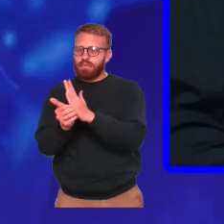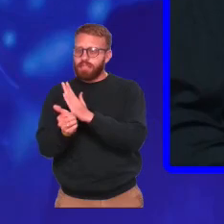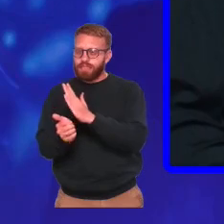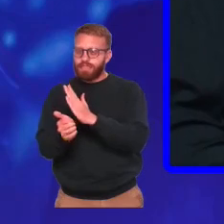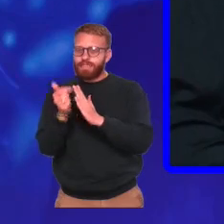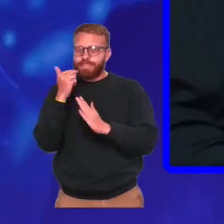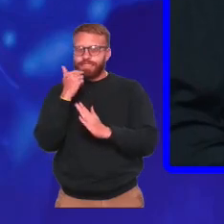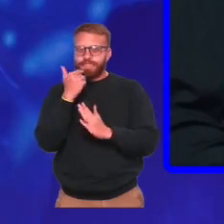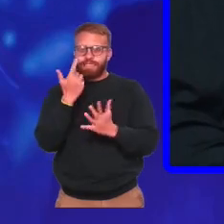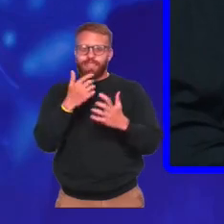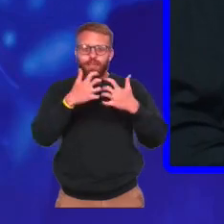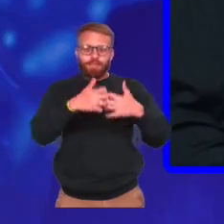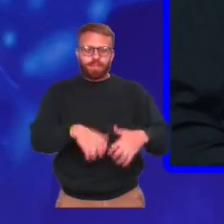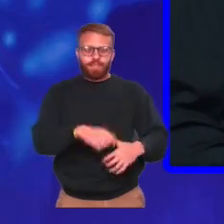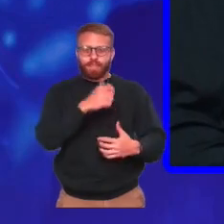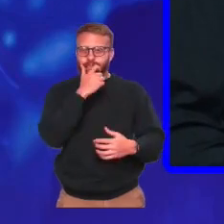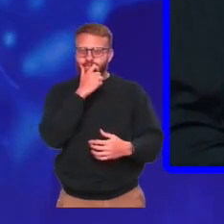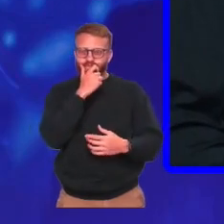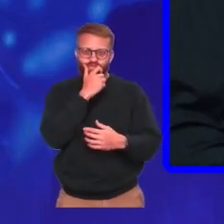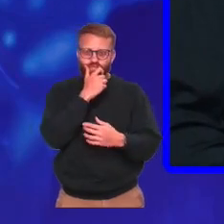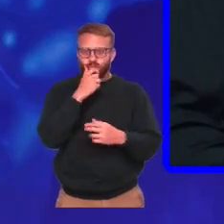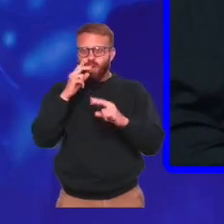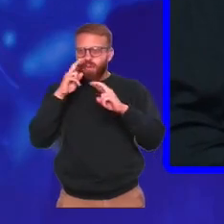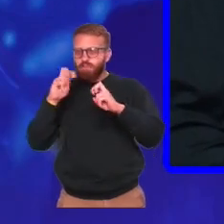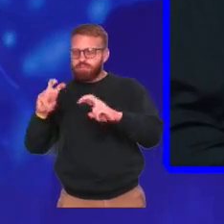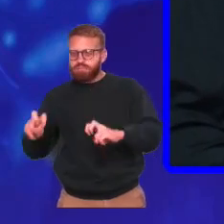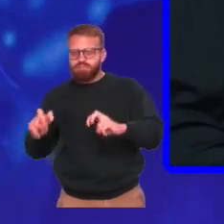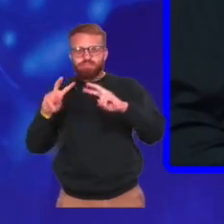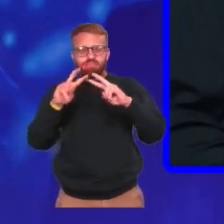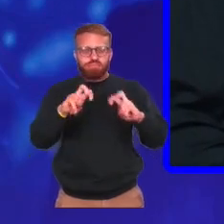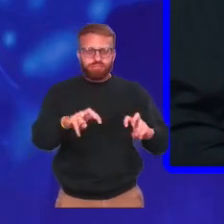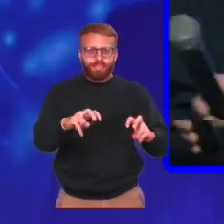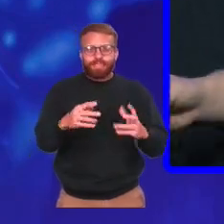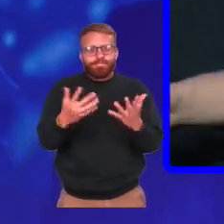with these kinds of things. So it depends a lot on the situation.